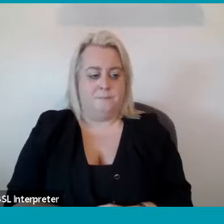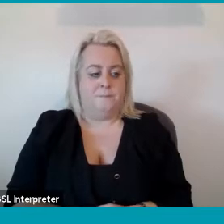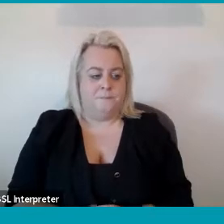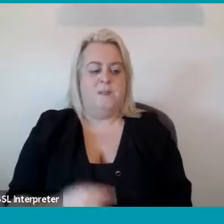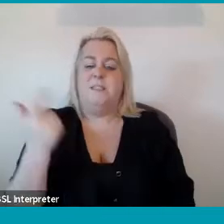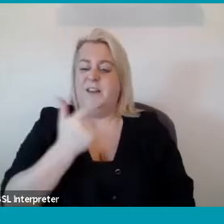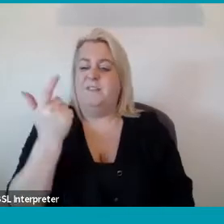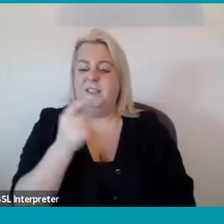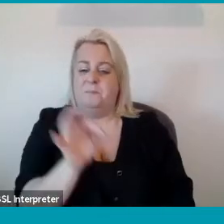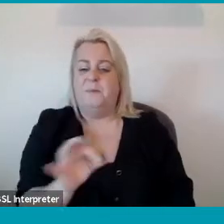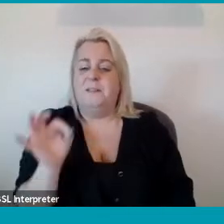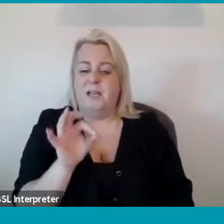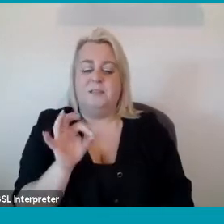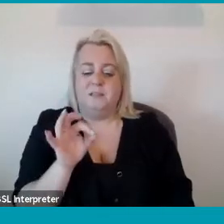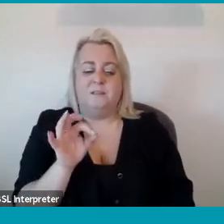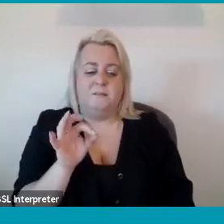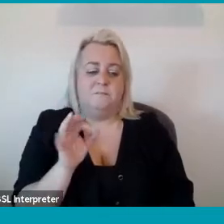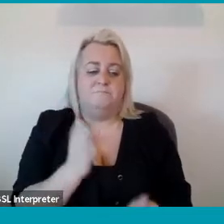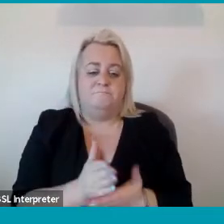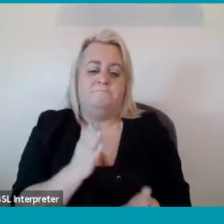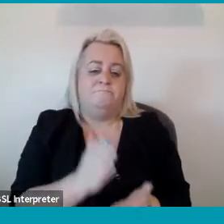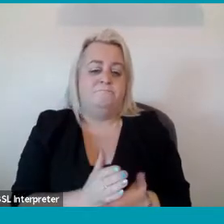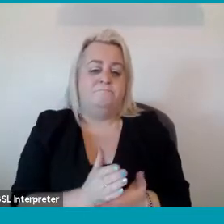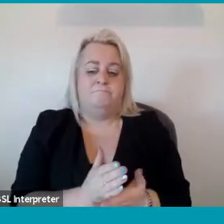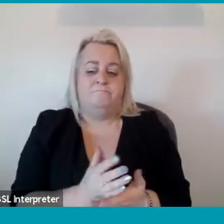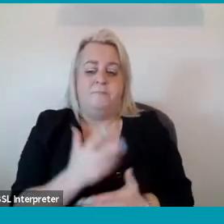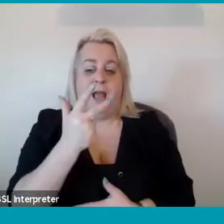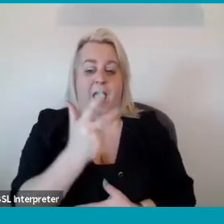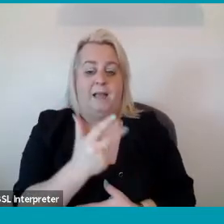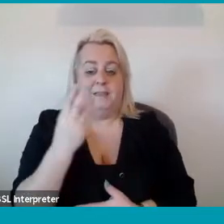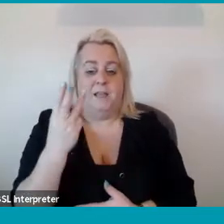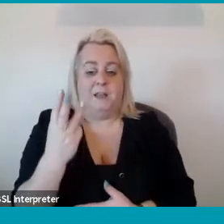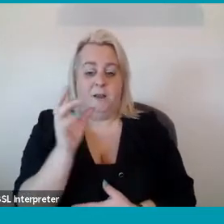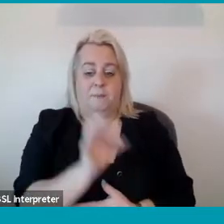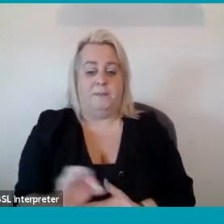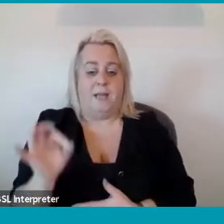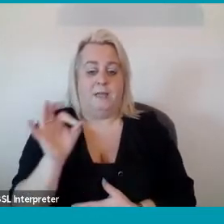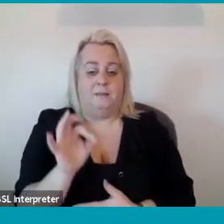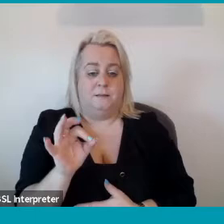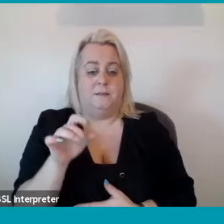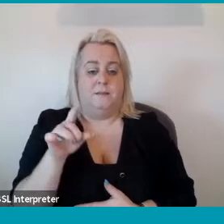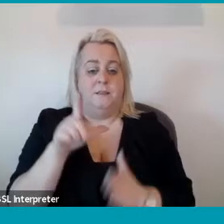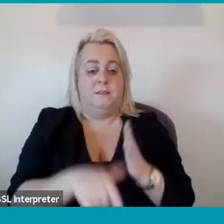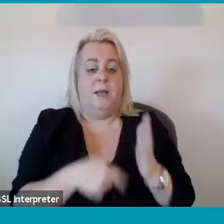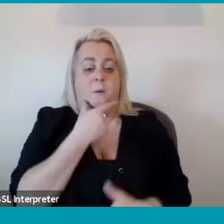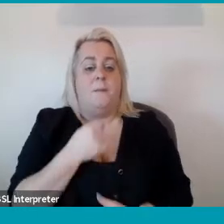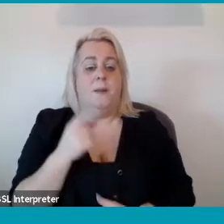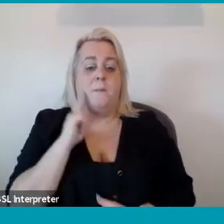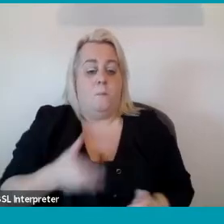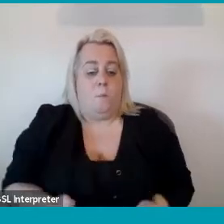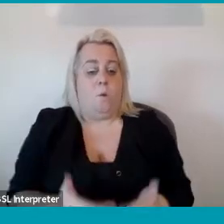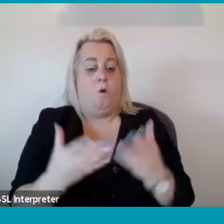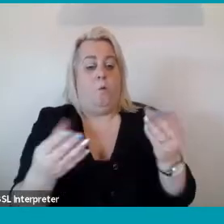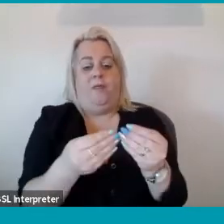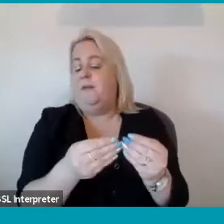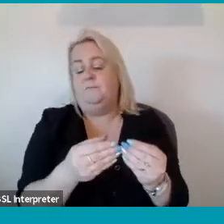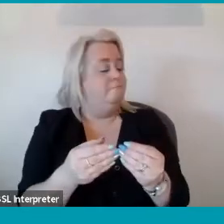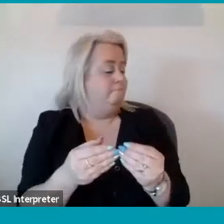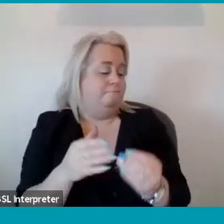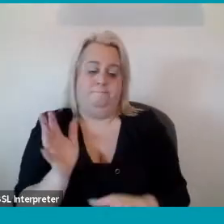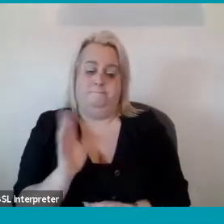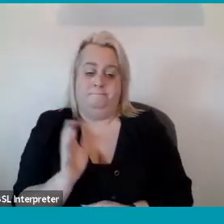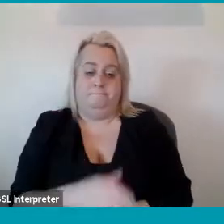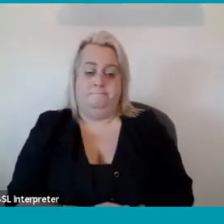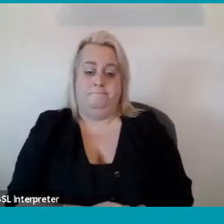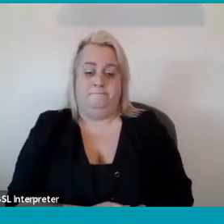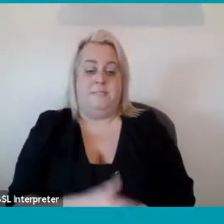about 17%. So 83% of disabled people weren't born with our conditions. We developed them